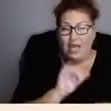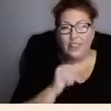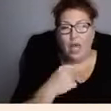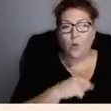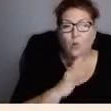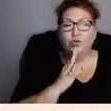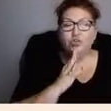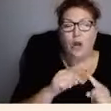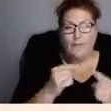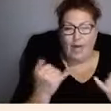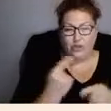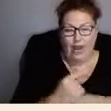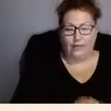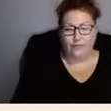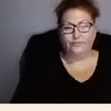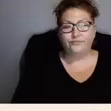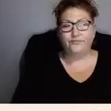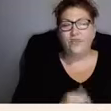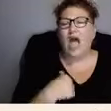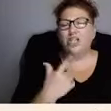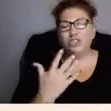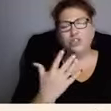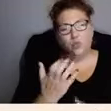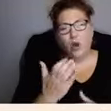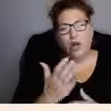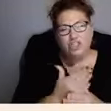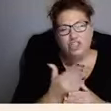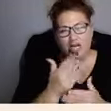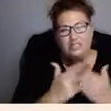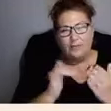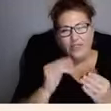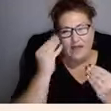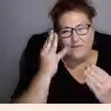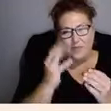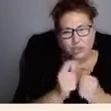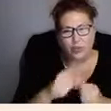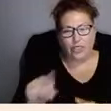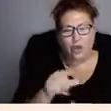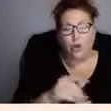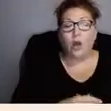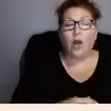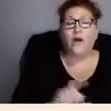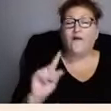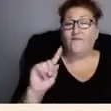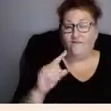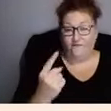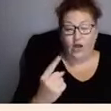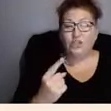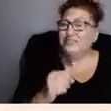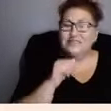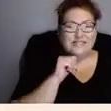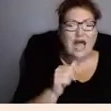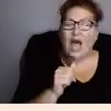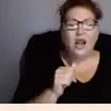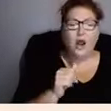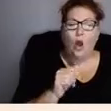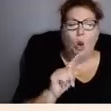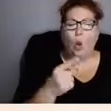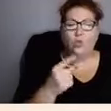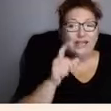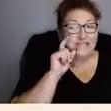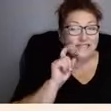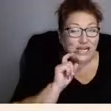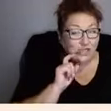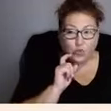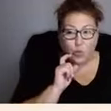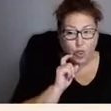today. I just want to share some of that information with you. First of all, it's not just sexual